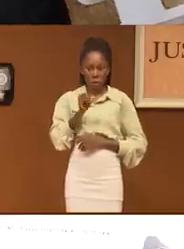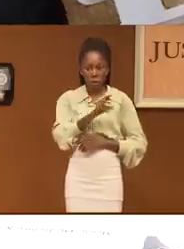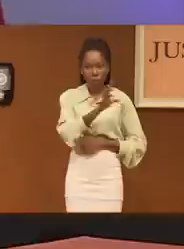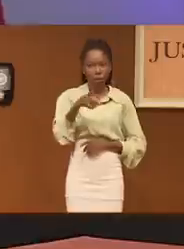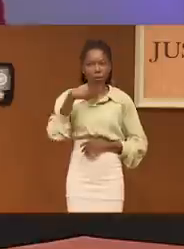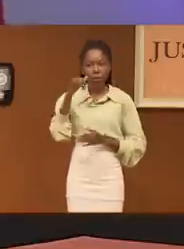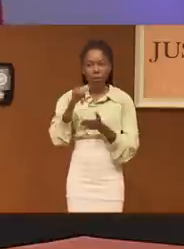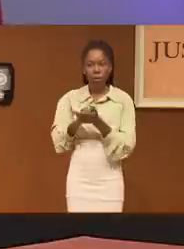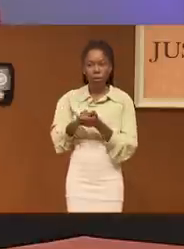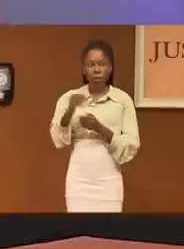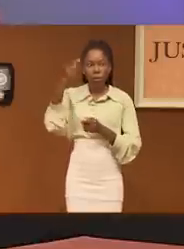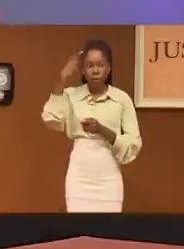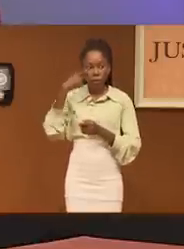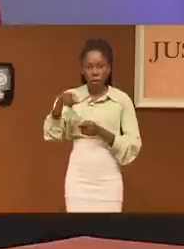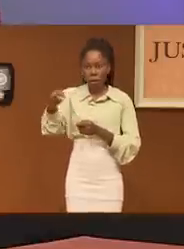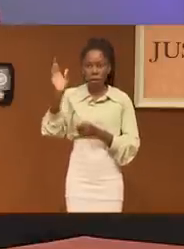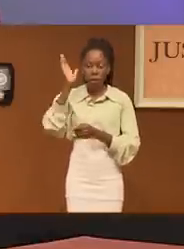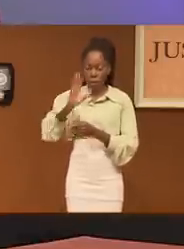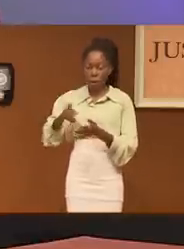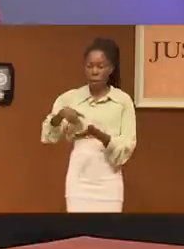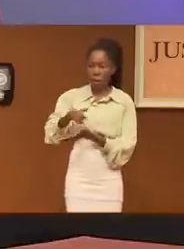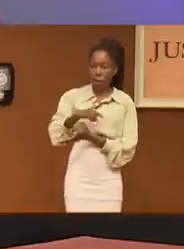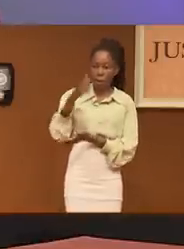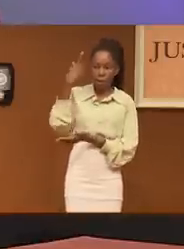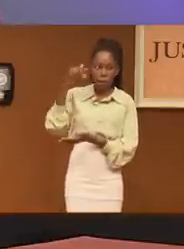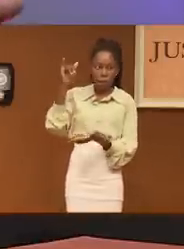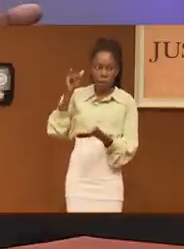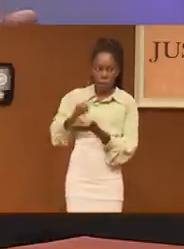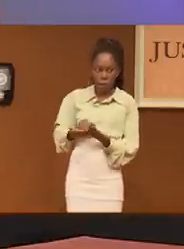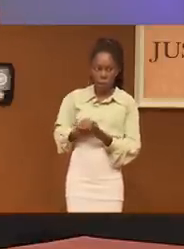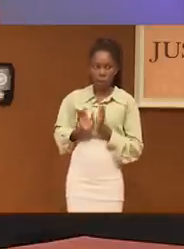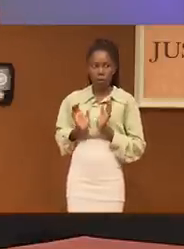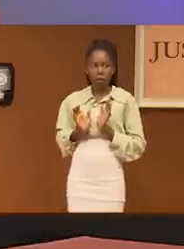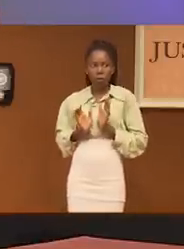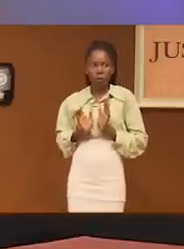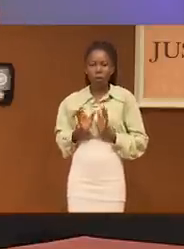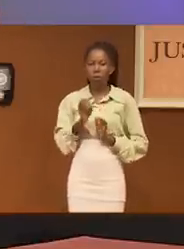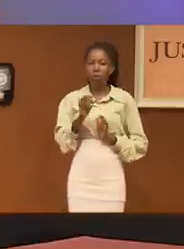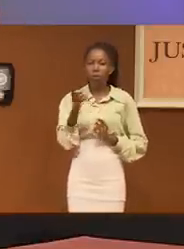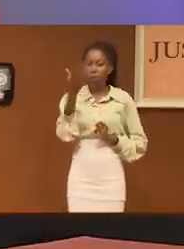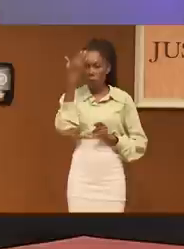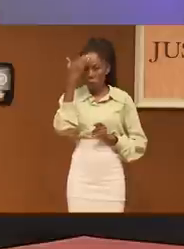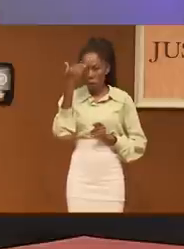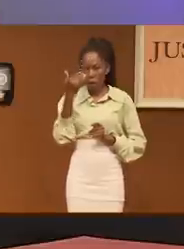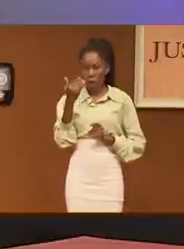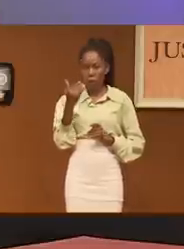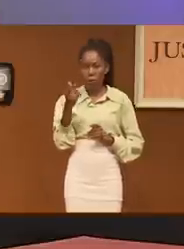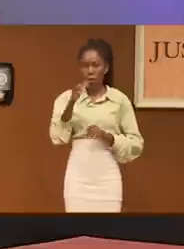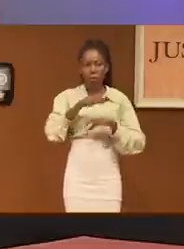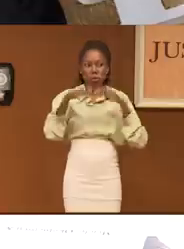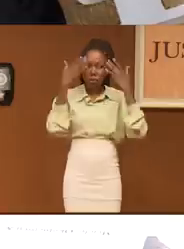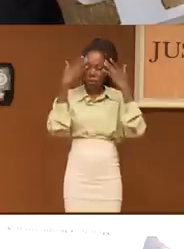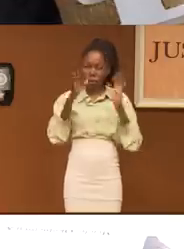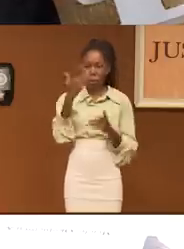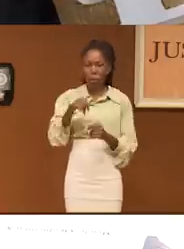You will pay me for those periods. Have you calculated? You've not made it part of the claim. How much is your claim for that? I have not